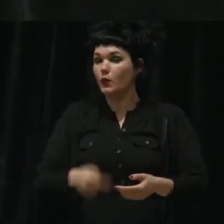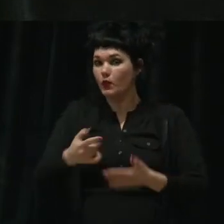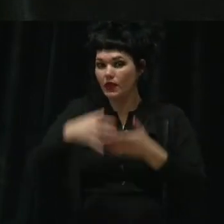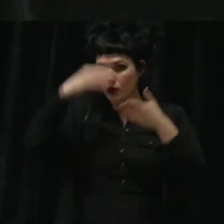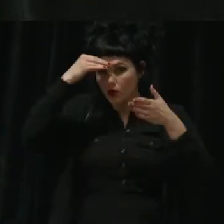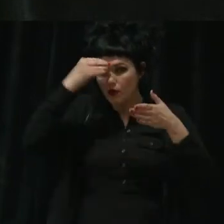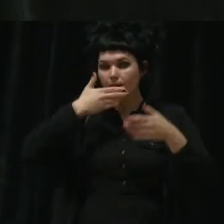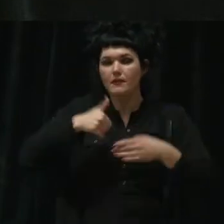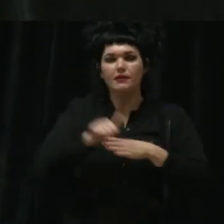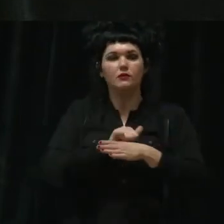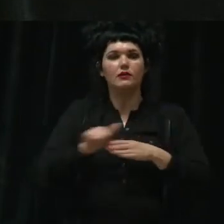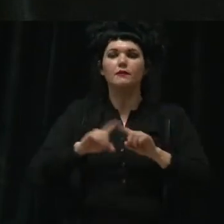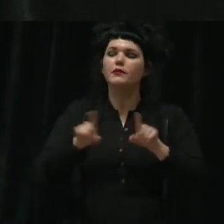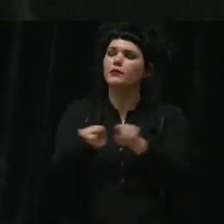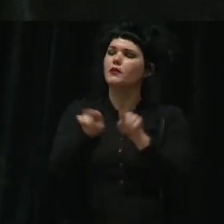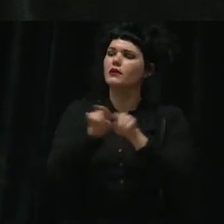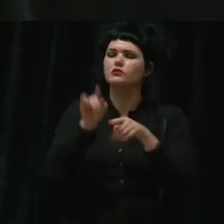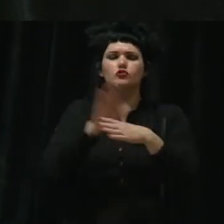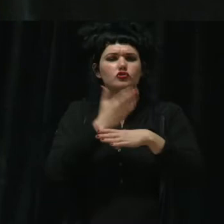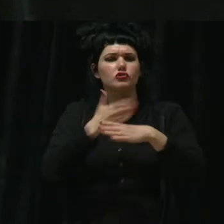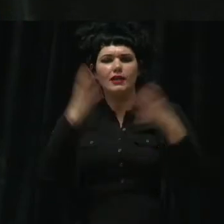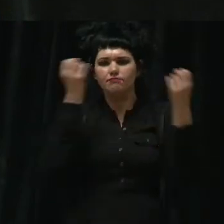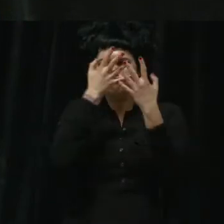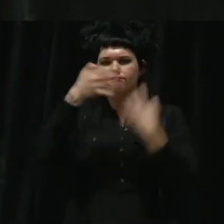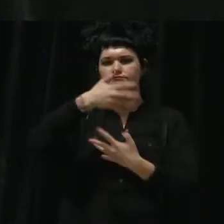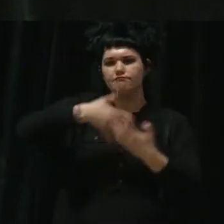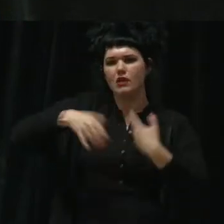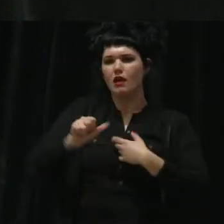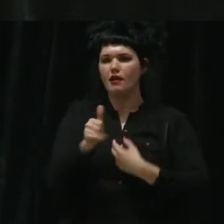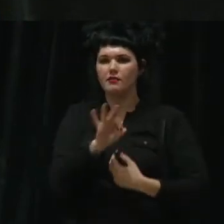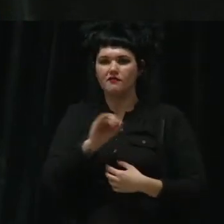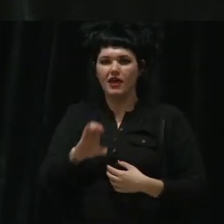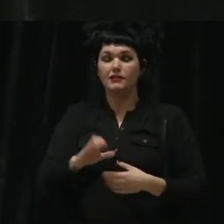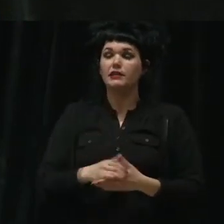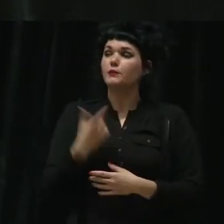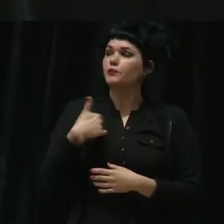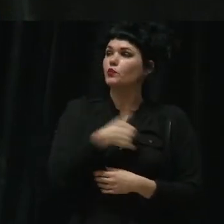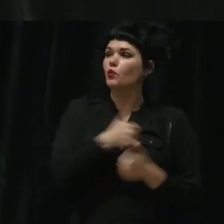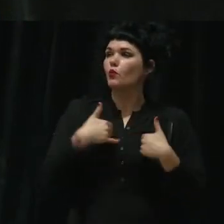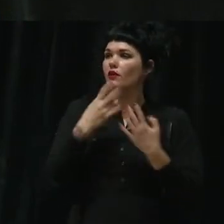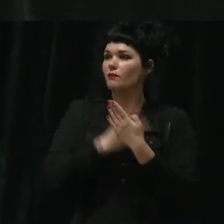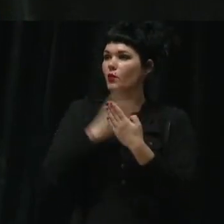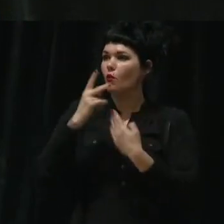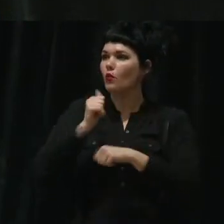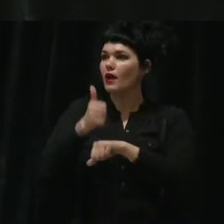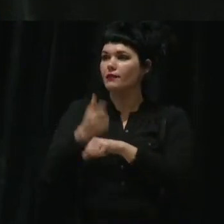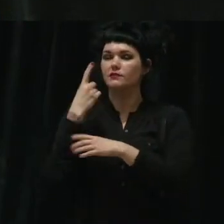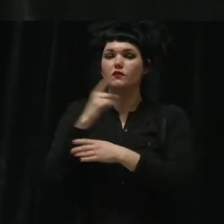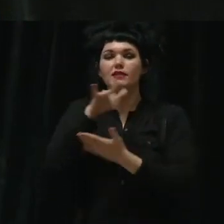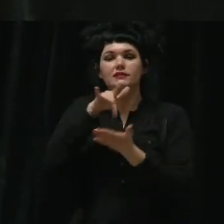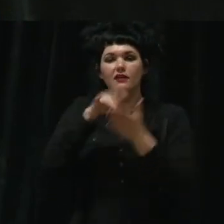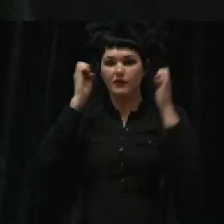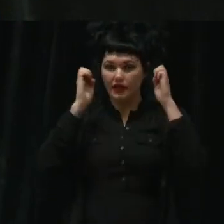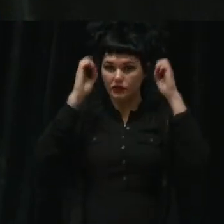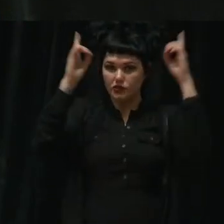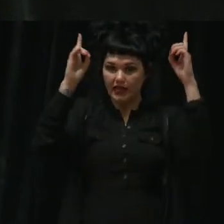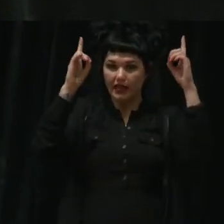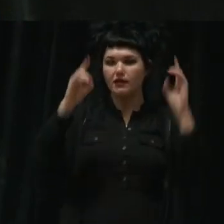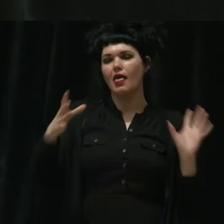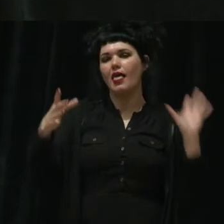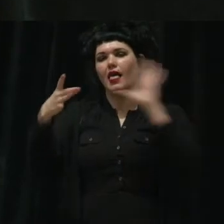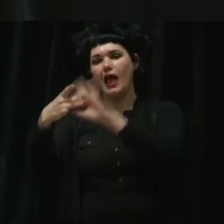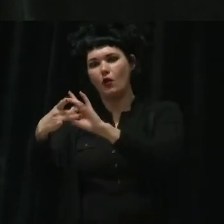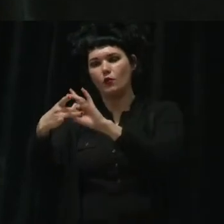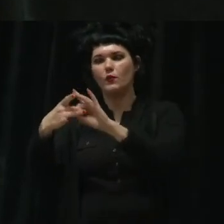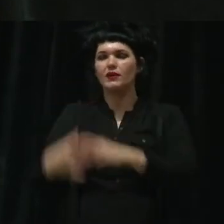best practices, but to share in interacting with other faculty. We've got programs with the Center for Educational Outreach,